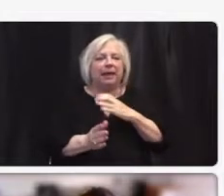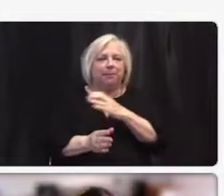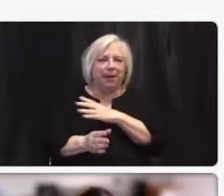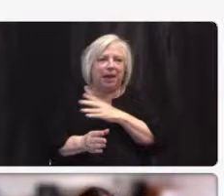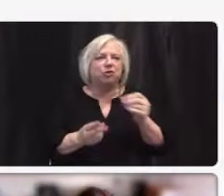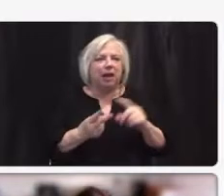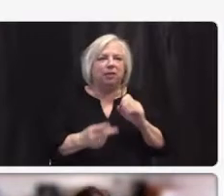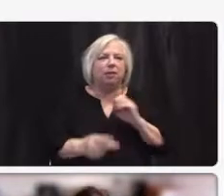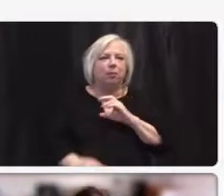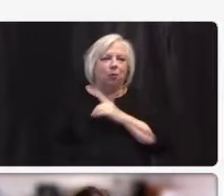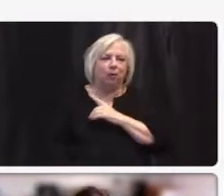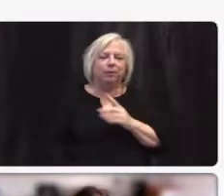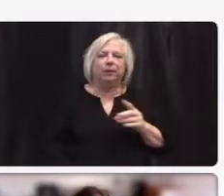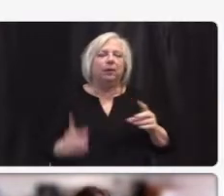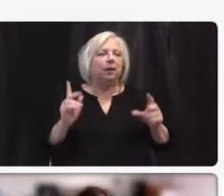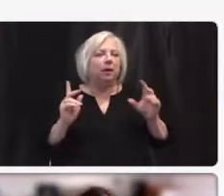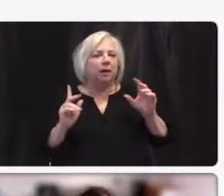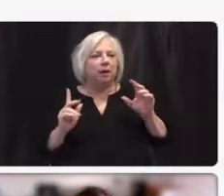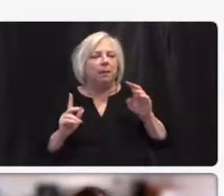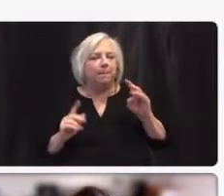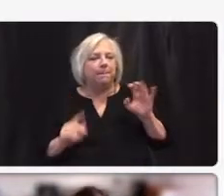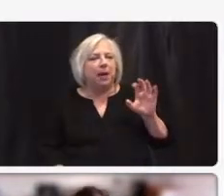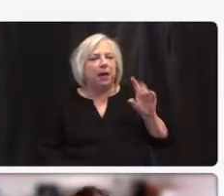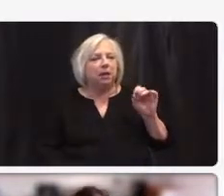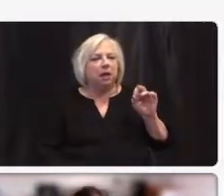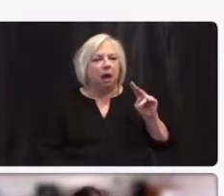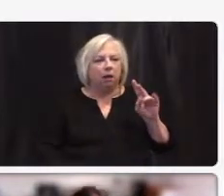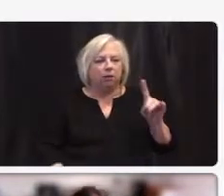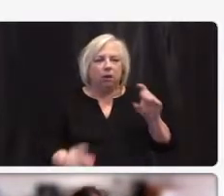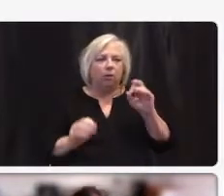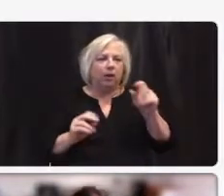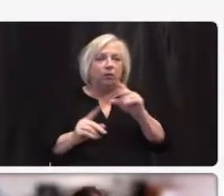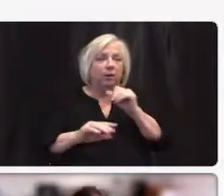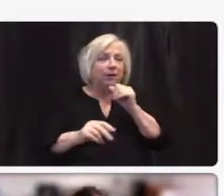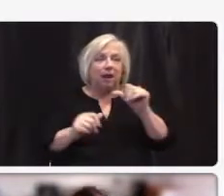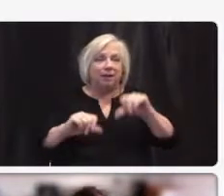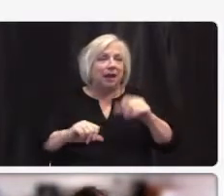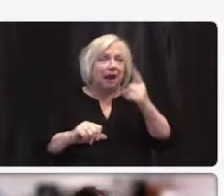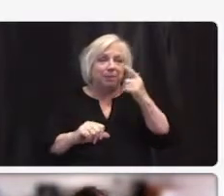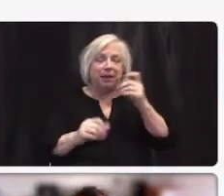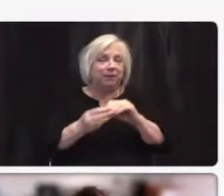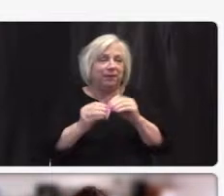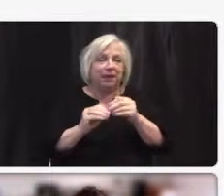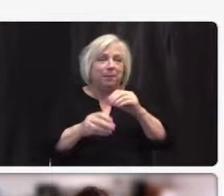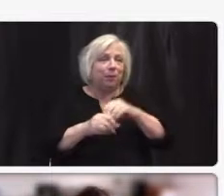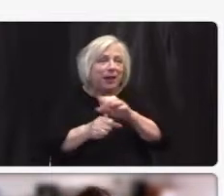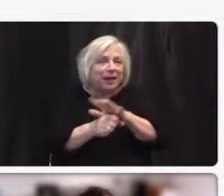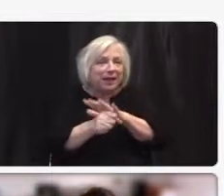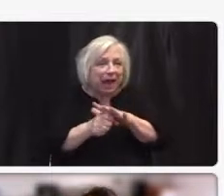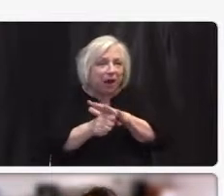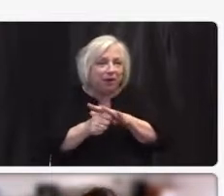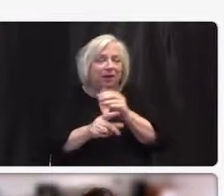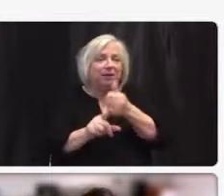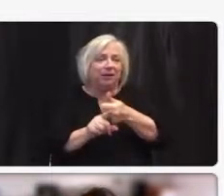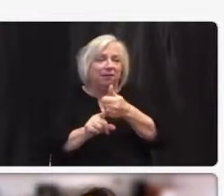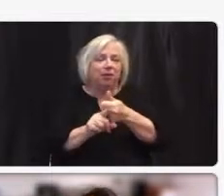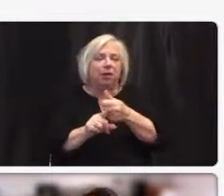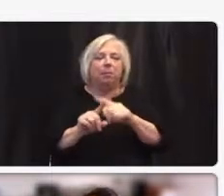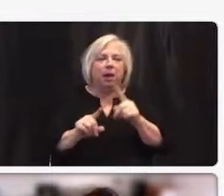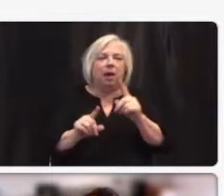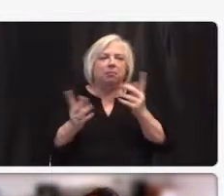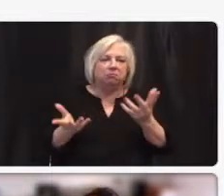Board. Okay, so it's not being denied because of the number in the area. It's